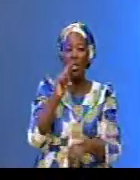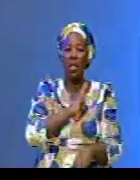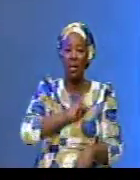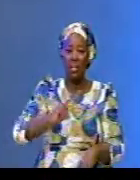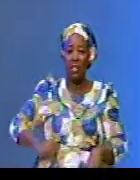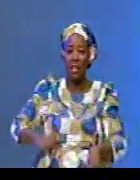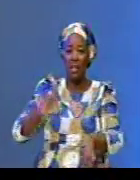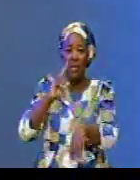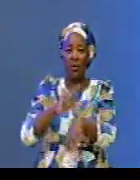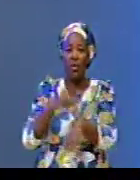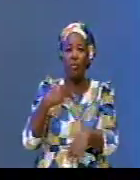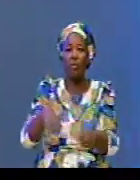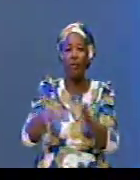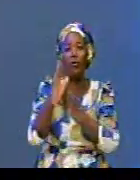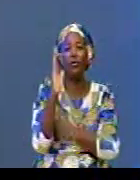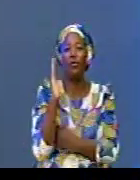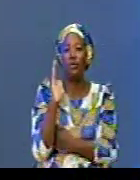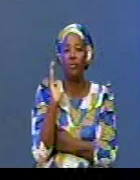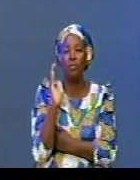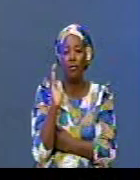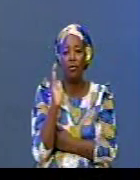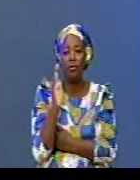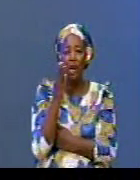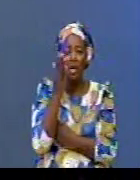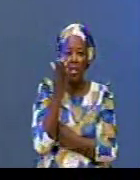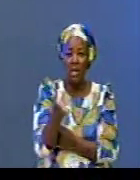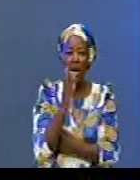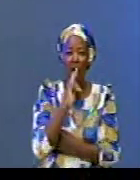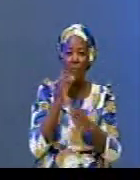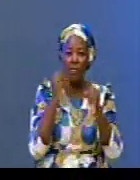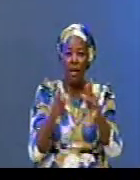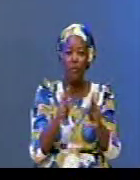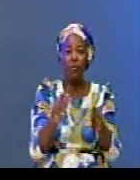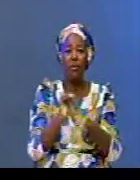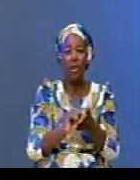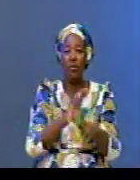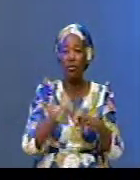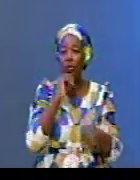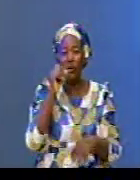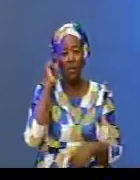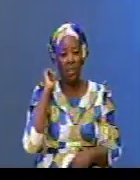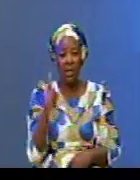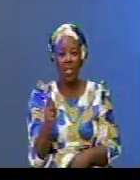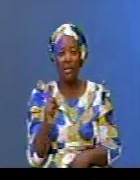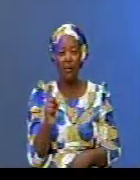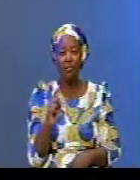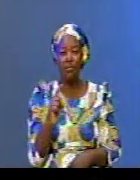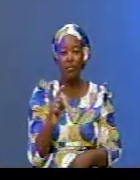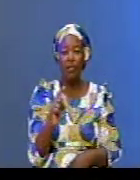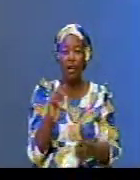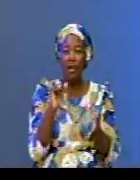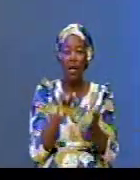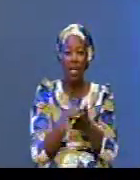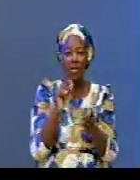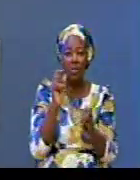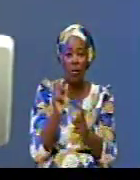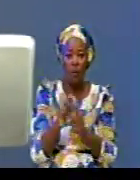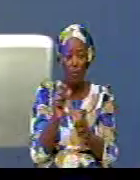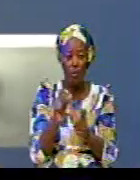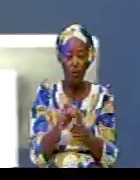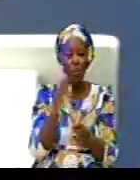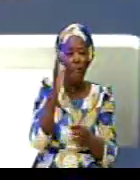shall not inherit the kingdom of God. There are many people that do